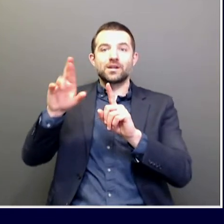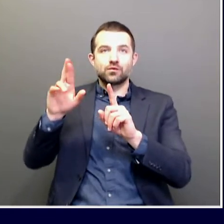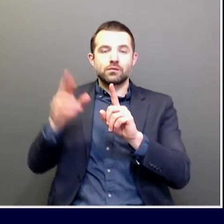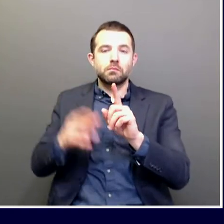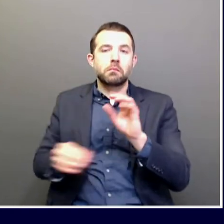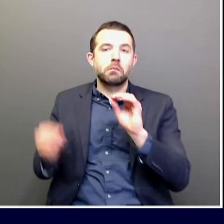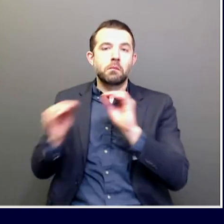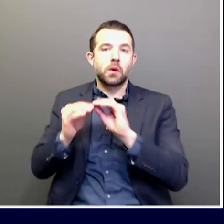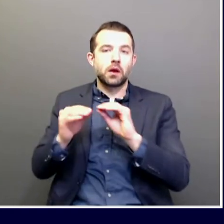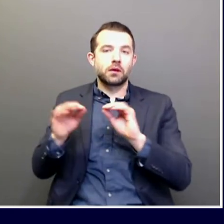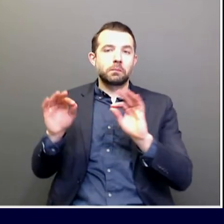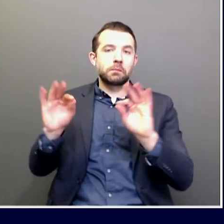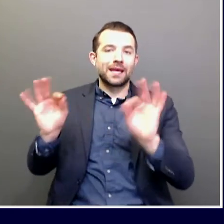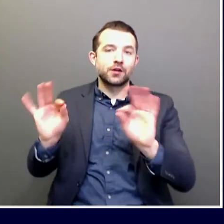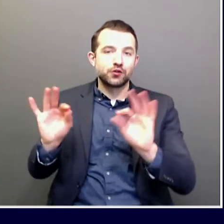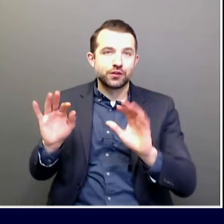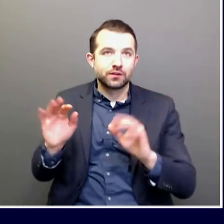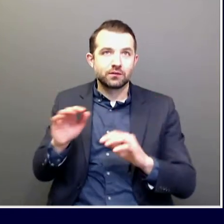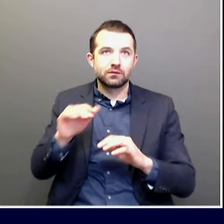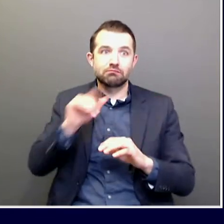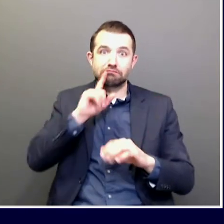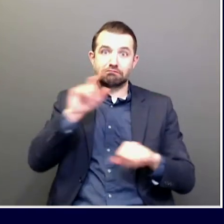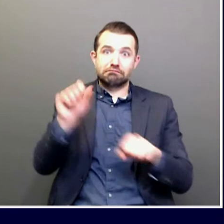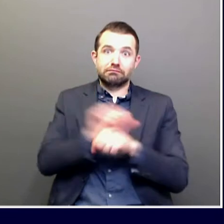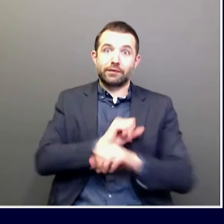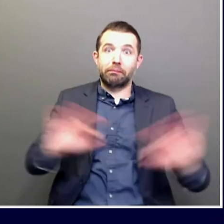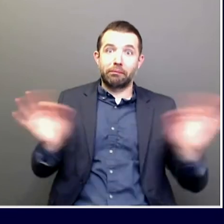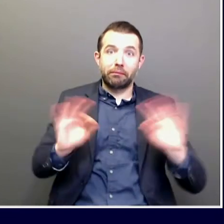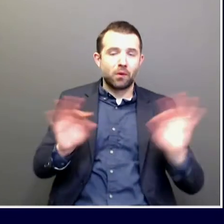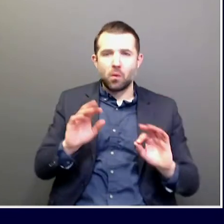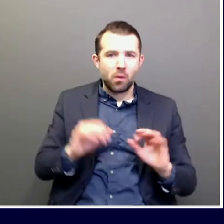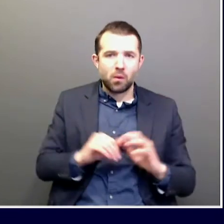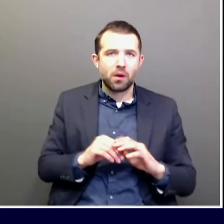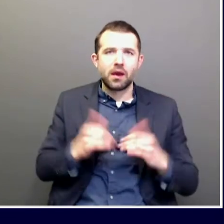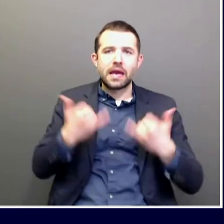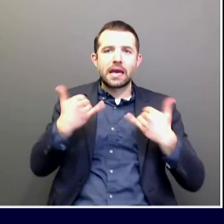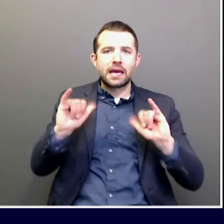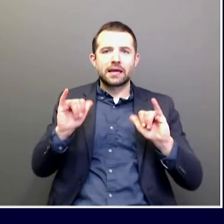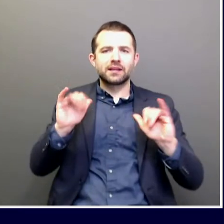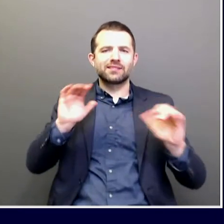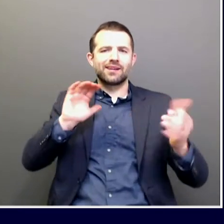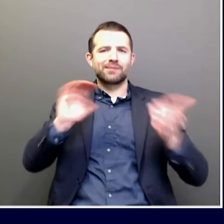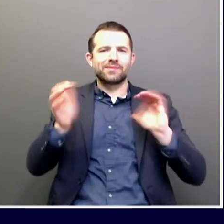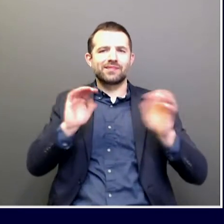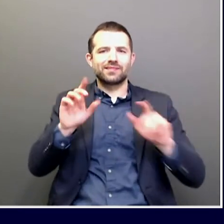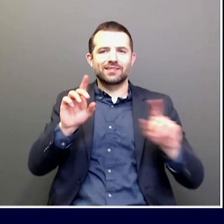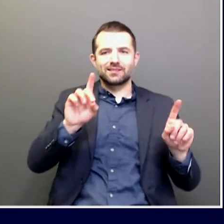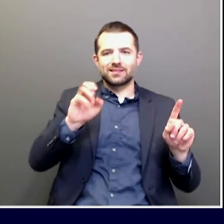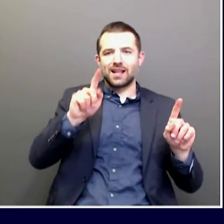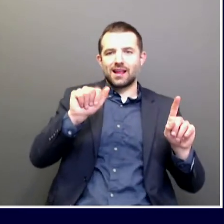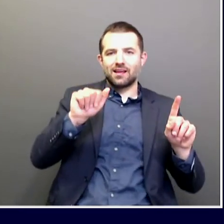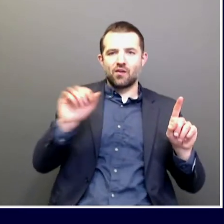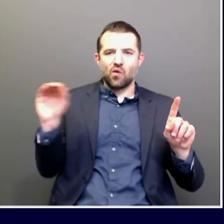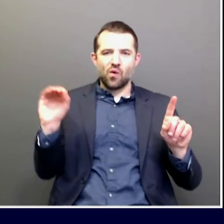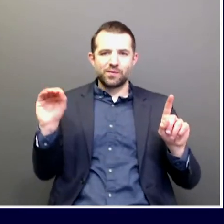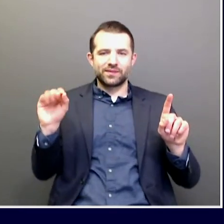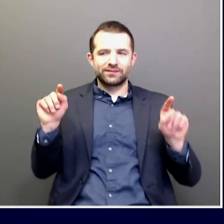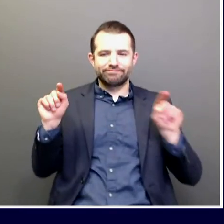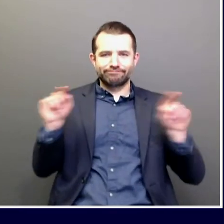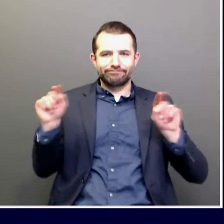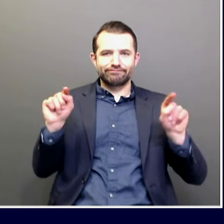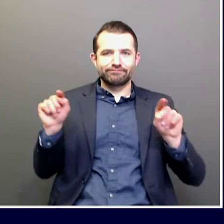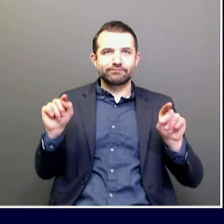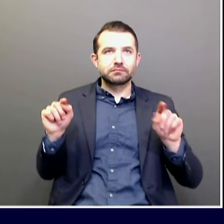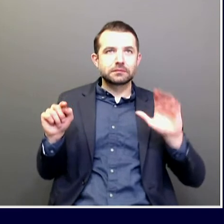good news that the symptoms might be milder, but they are still not mild. Okay, that's helpful. And my last question, kind of